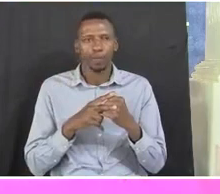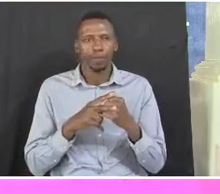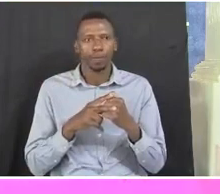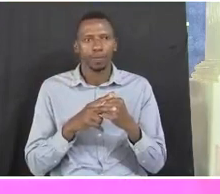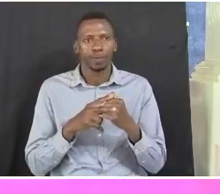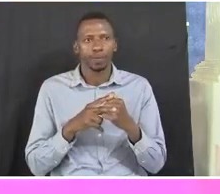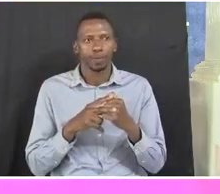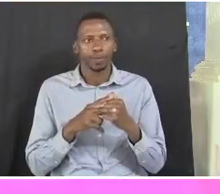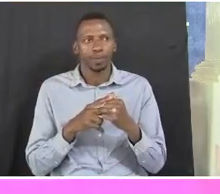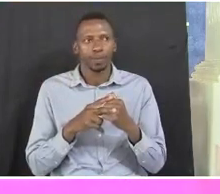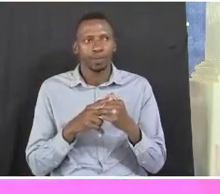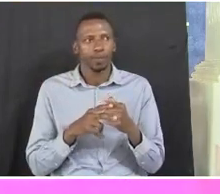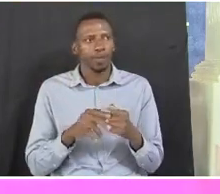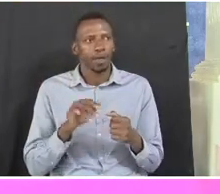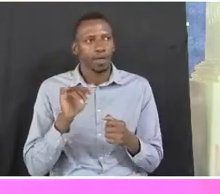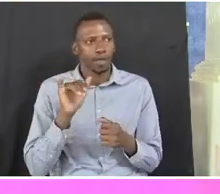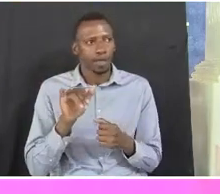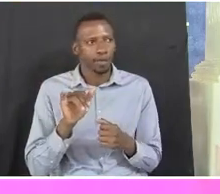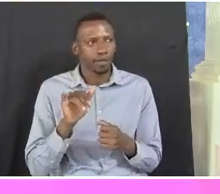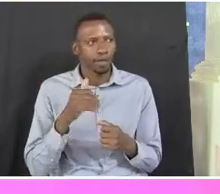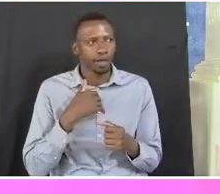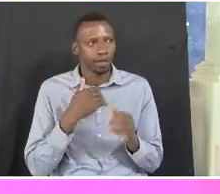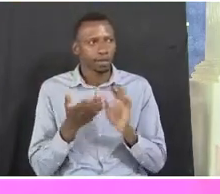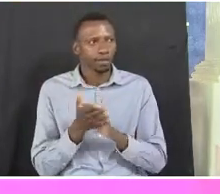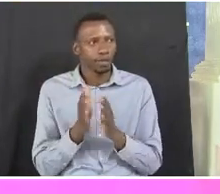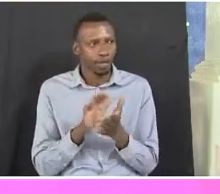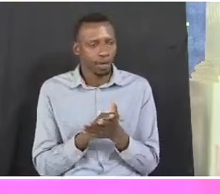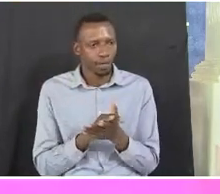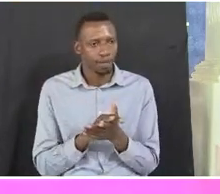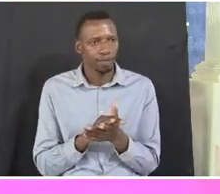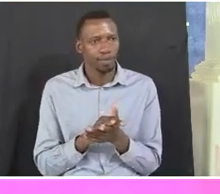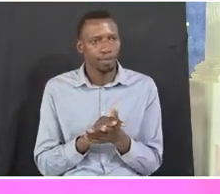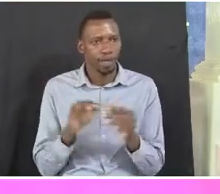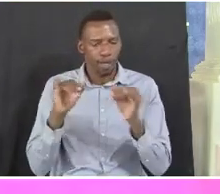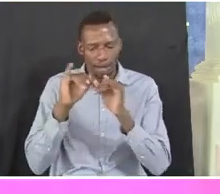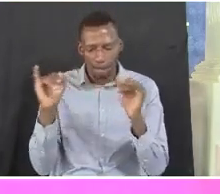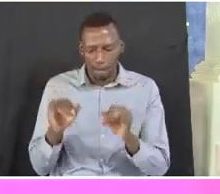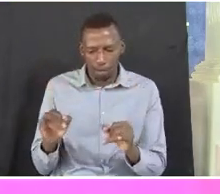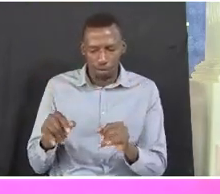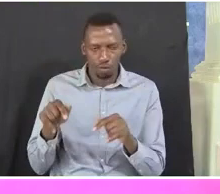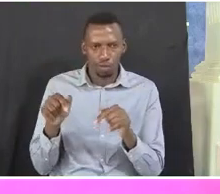Version has become a god today, and the word of God is saying here,